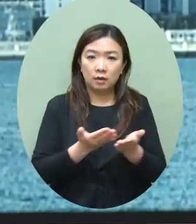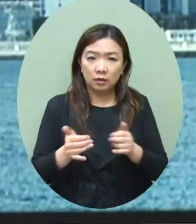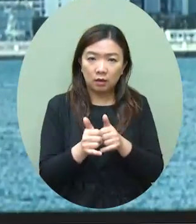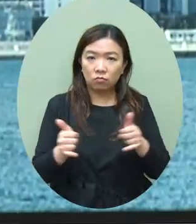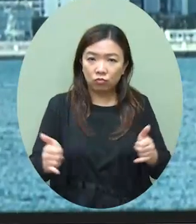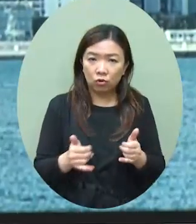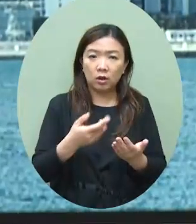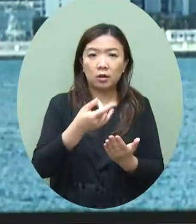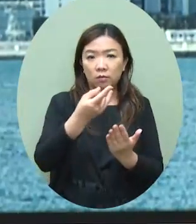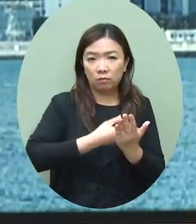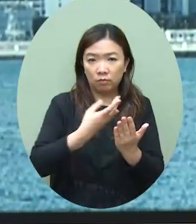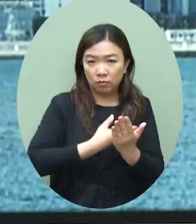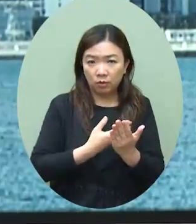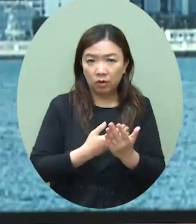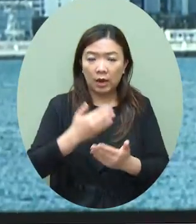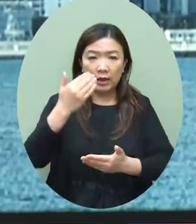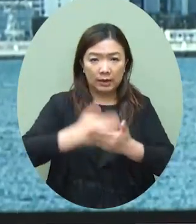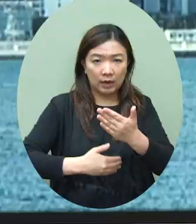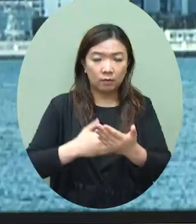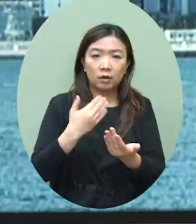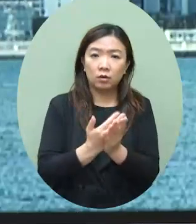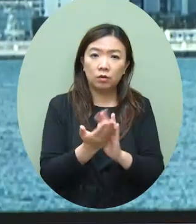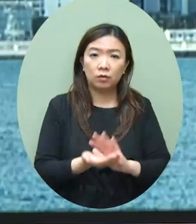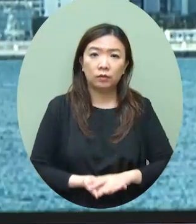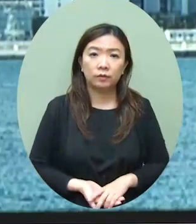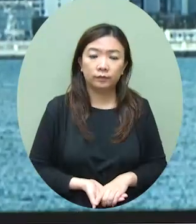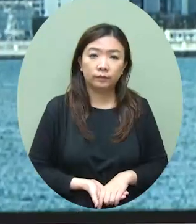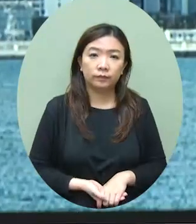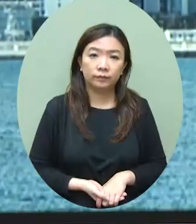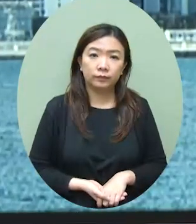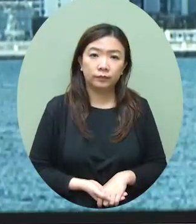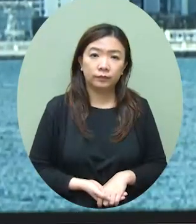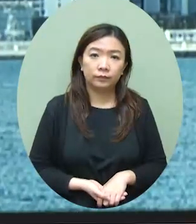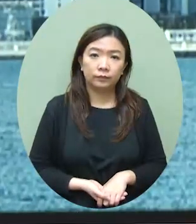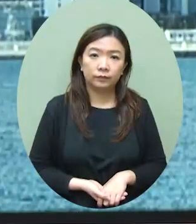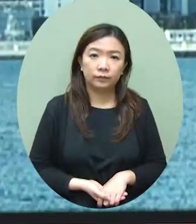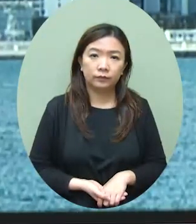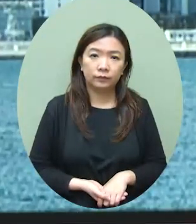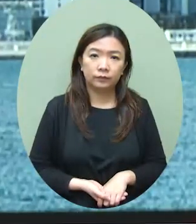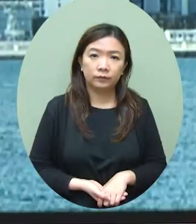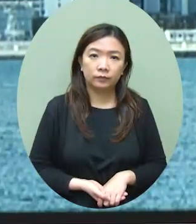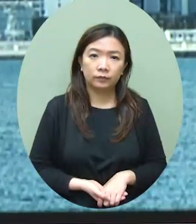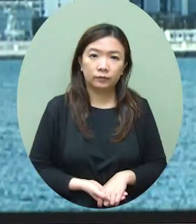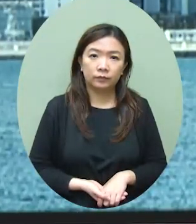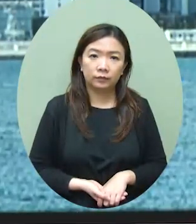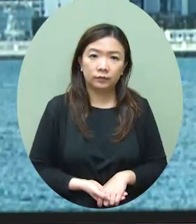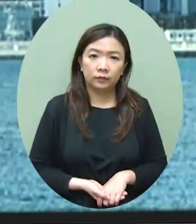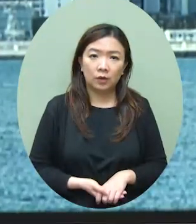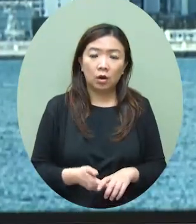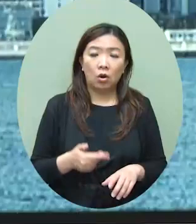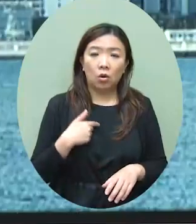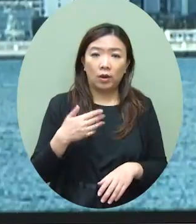press ahead with the three-stage relaxation that I have announced on the 21st of March,